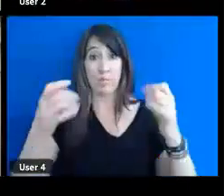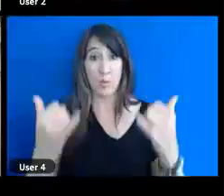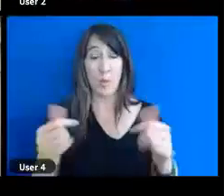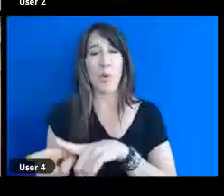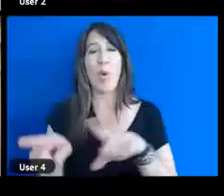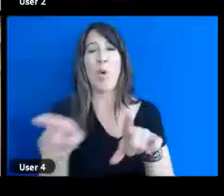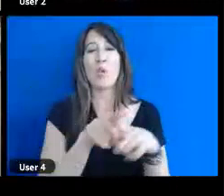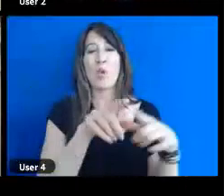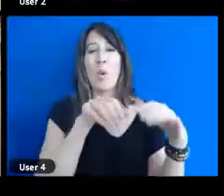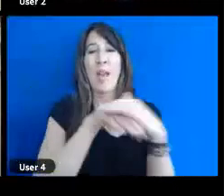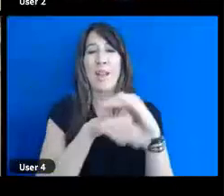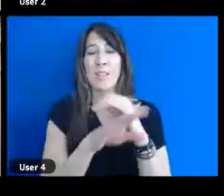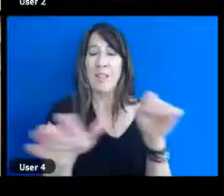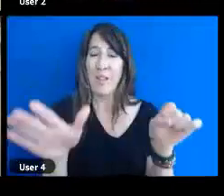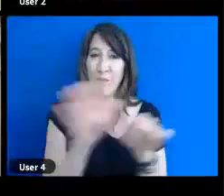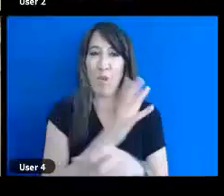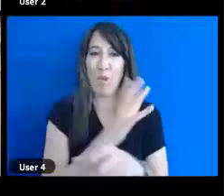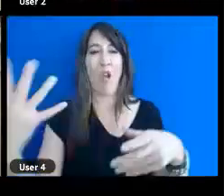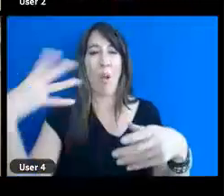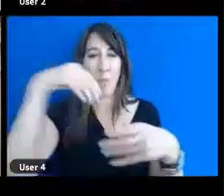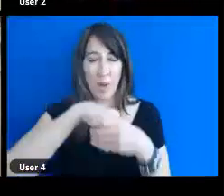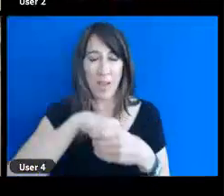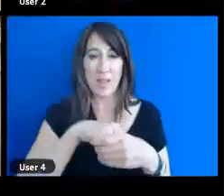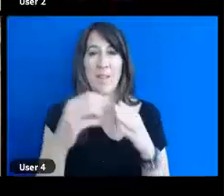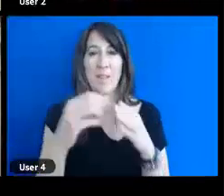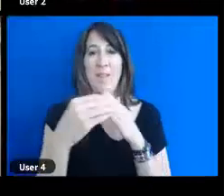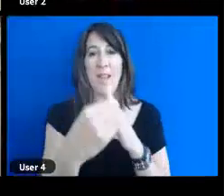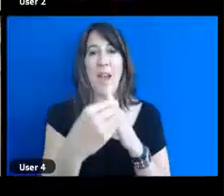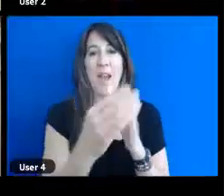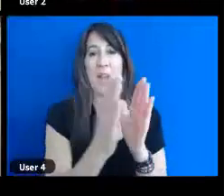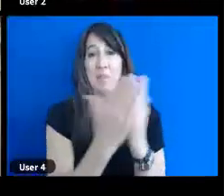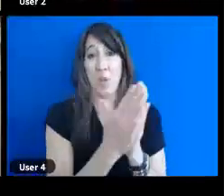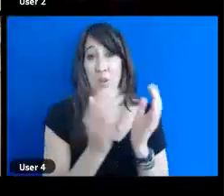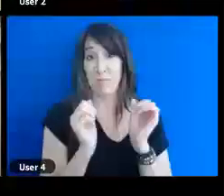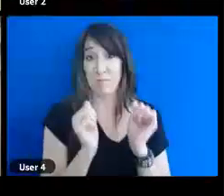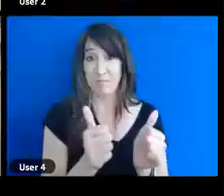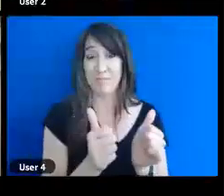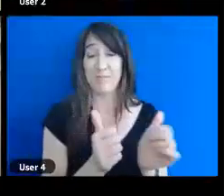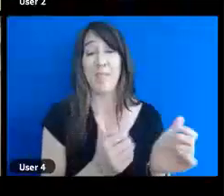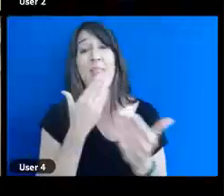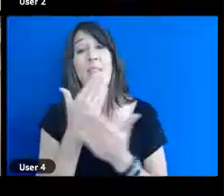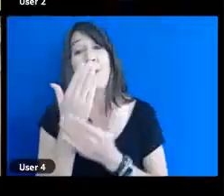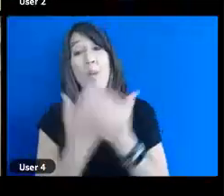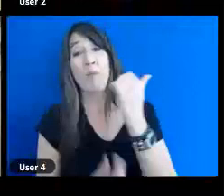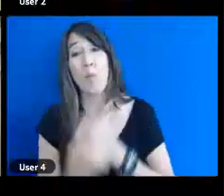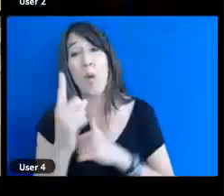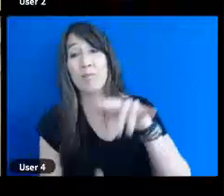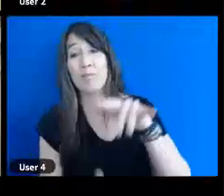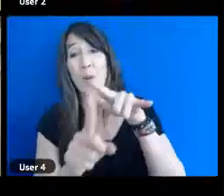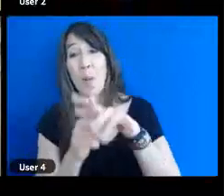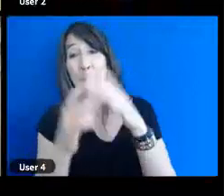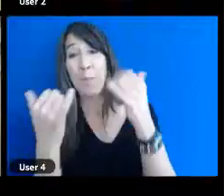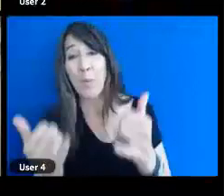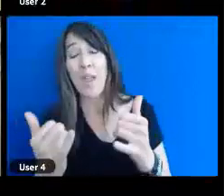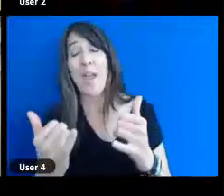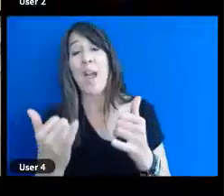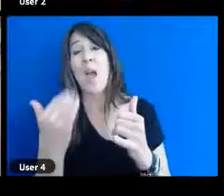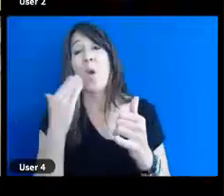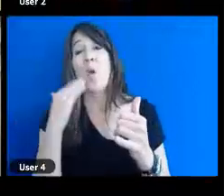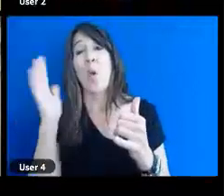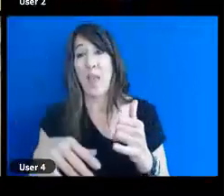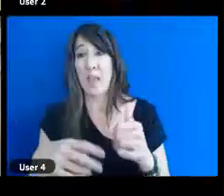comprehensive guide that much of this content was drawn from. And I want to say thank you to everyone that did make it to this call today. I know that this has